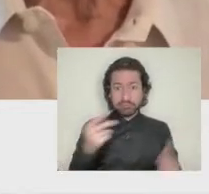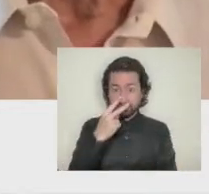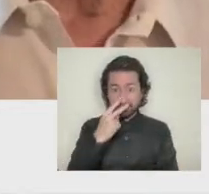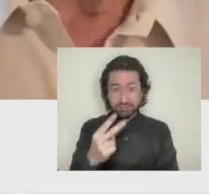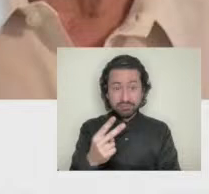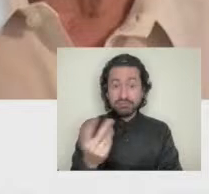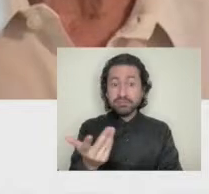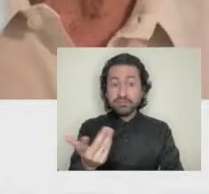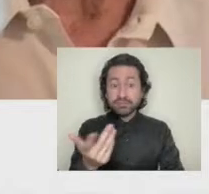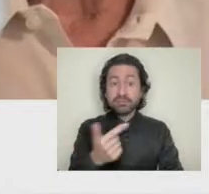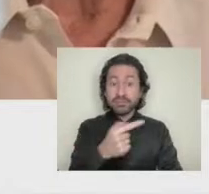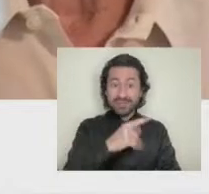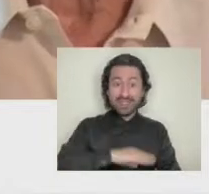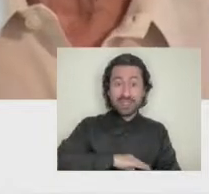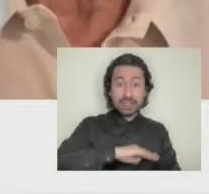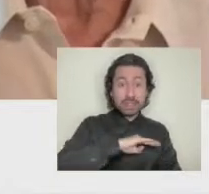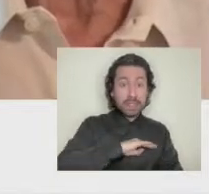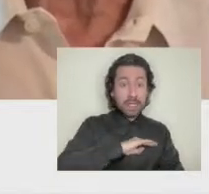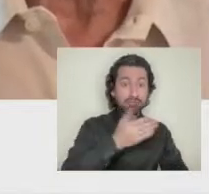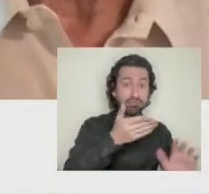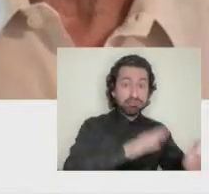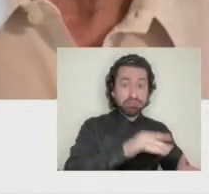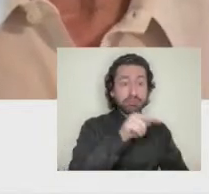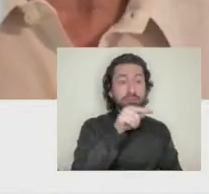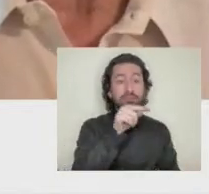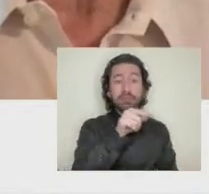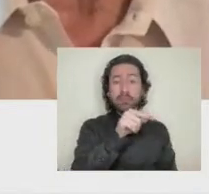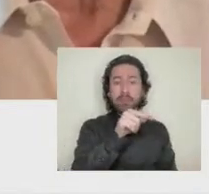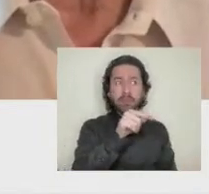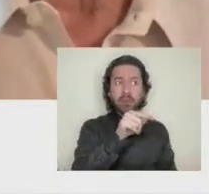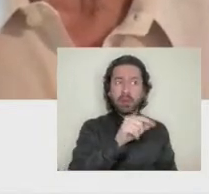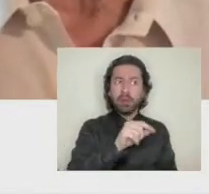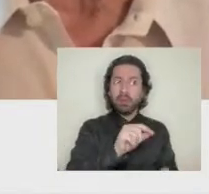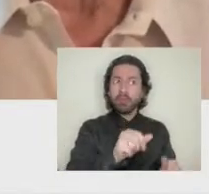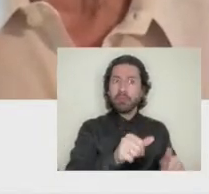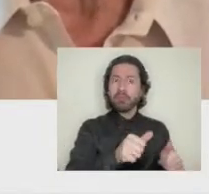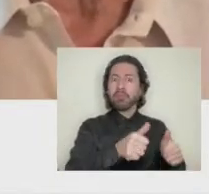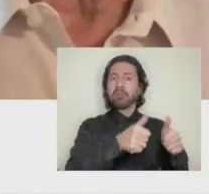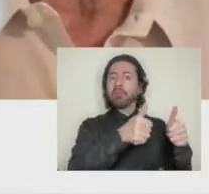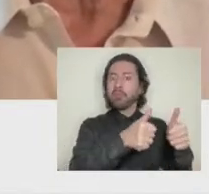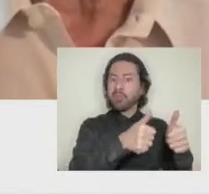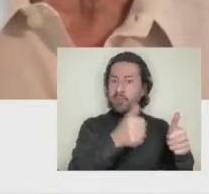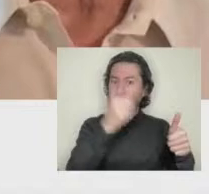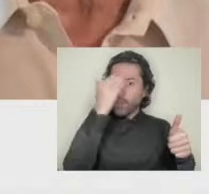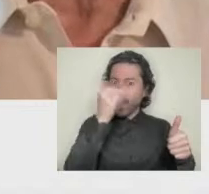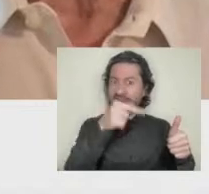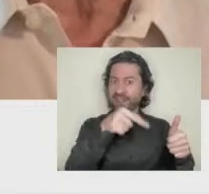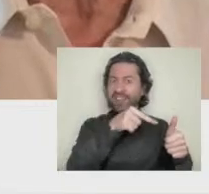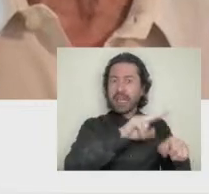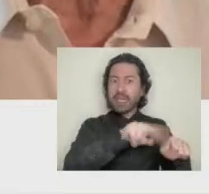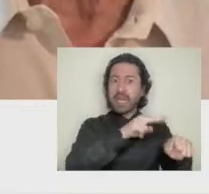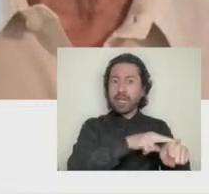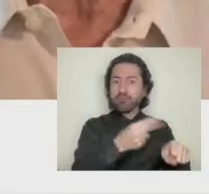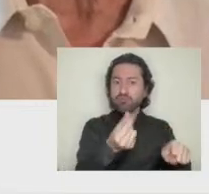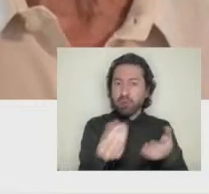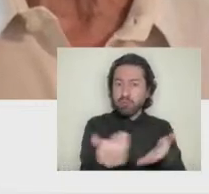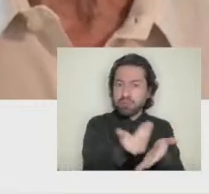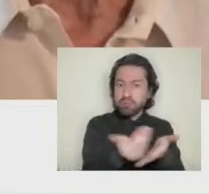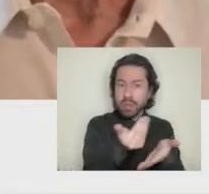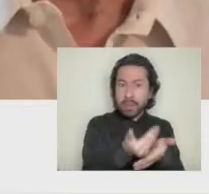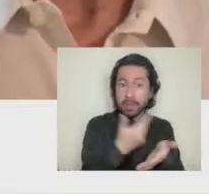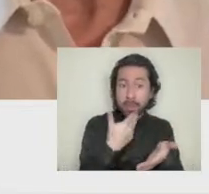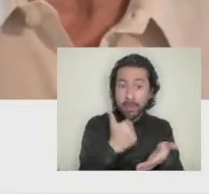improve with increasing national income until you get up to this kind of level, Costa Rica,